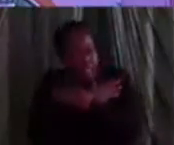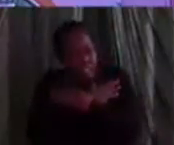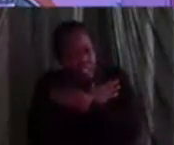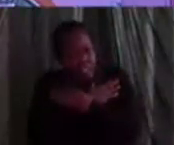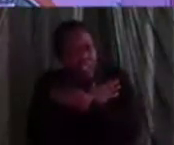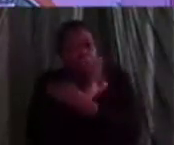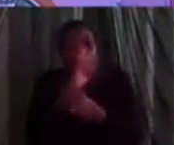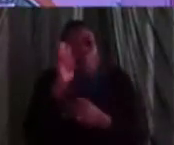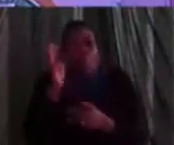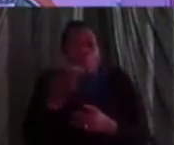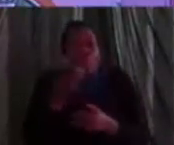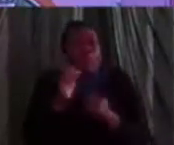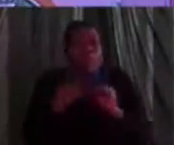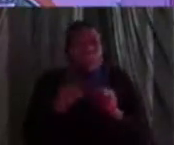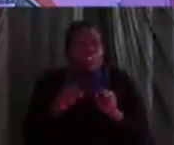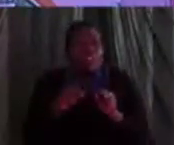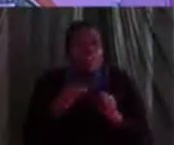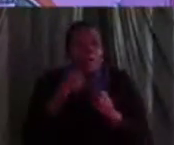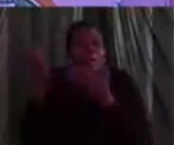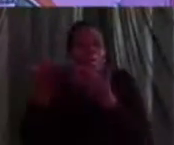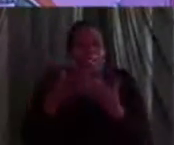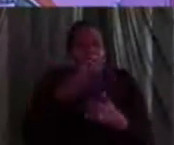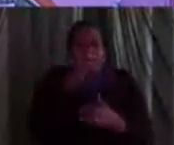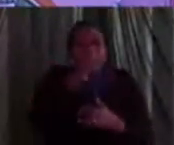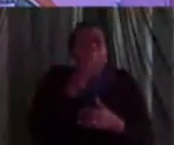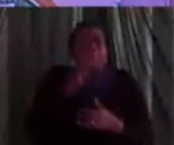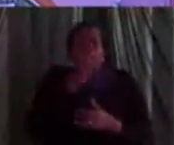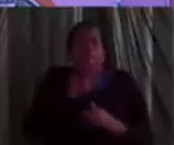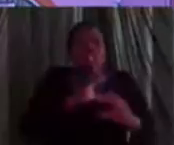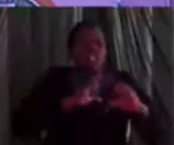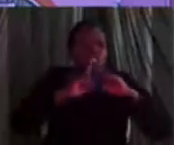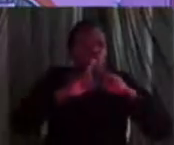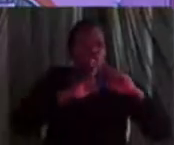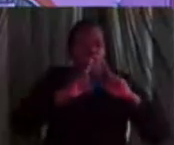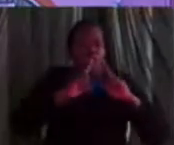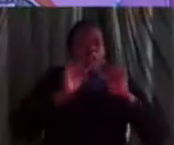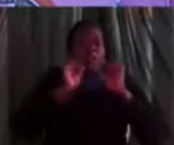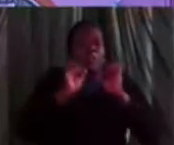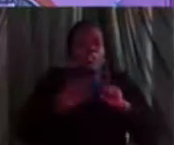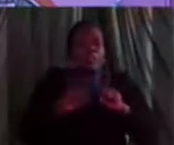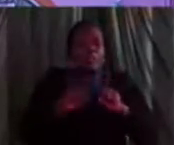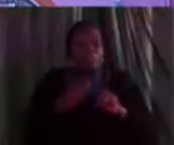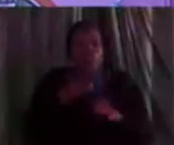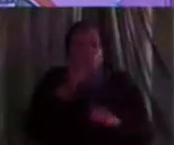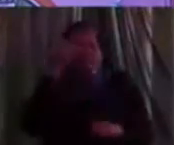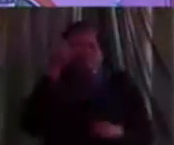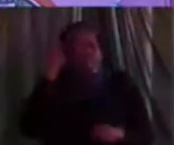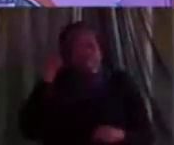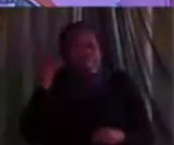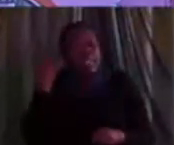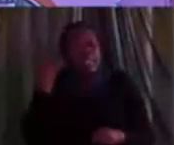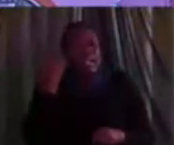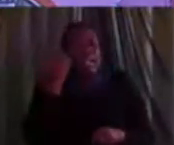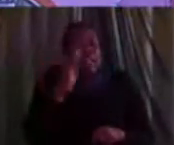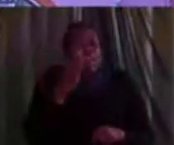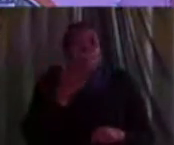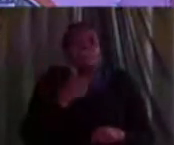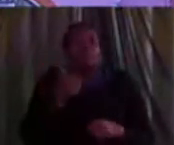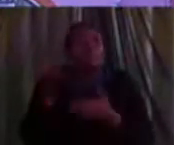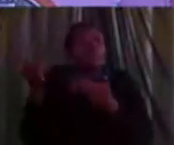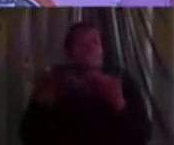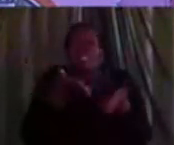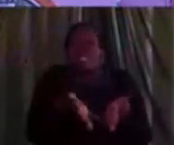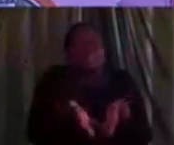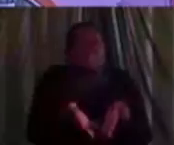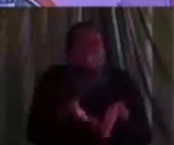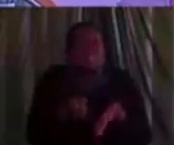invite me into a private sermon. We can deal with that very thoroughly. You'll be able to understand it. If you wanted to bring it out here and we